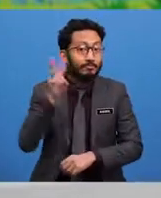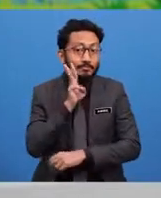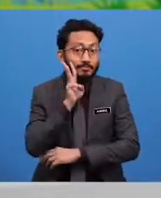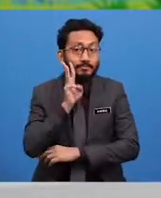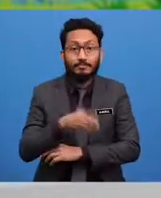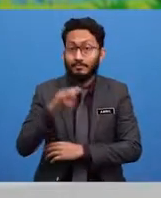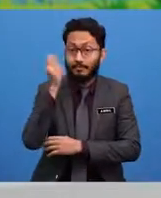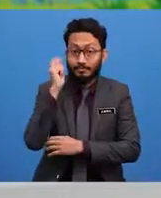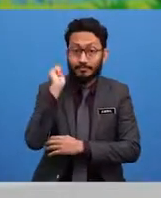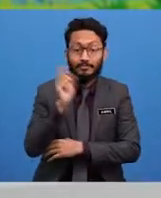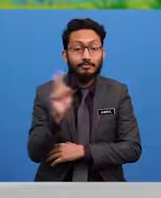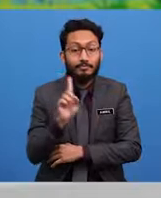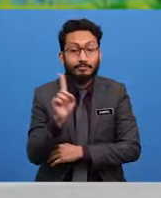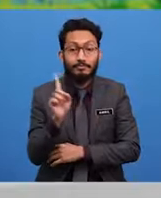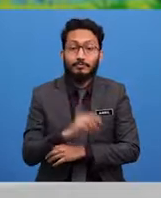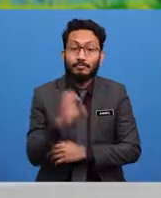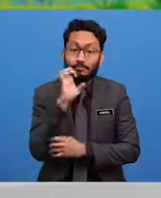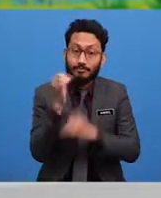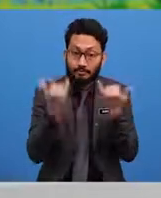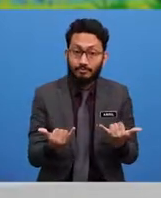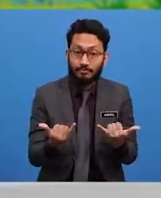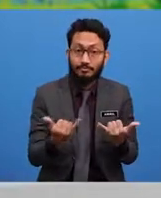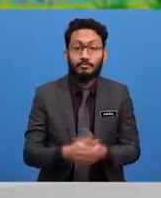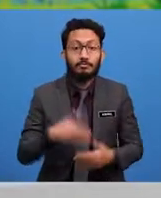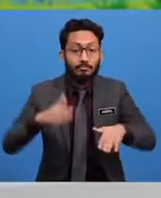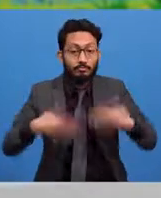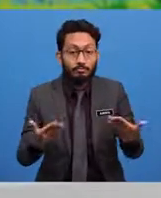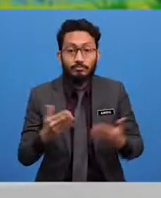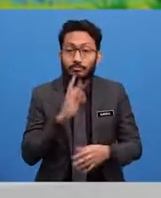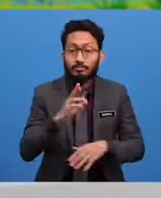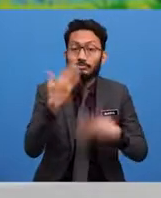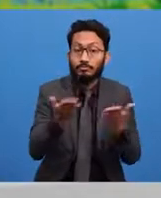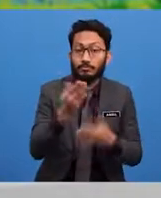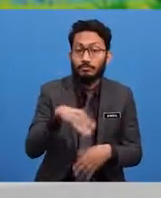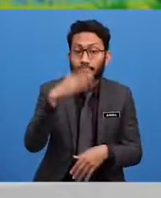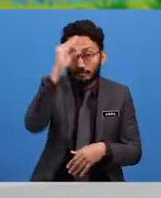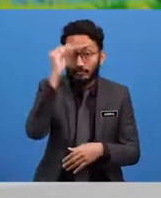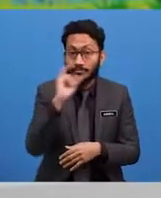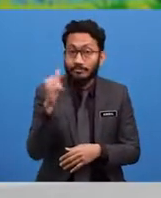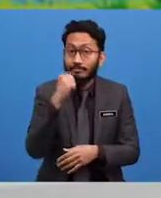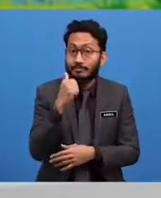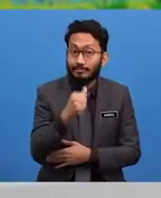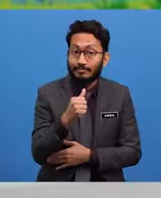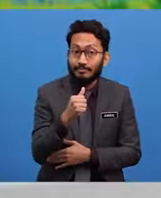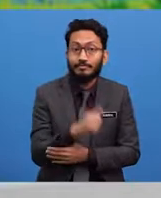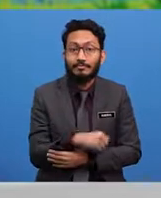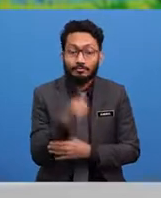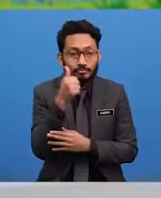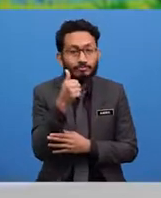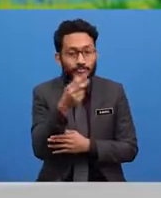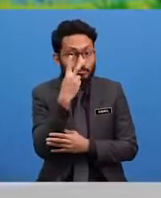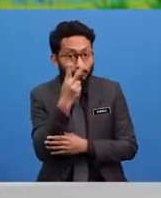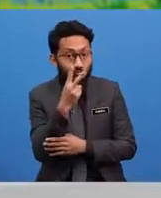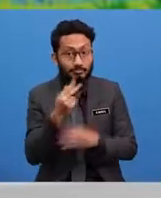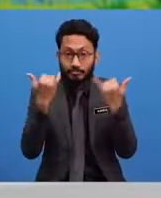now? Well, how are you, boys and girls? It's good to see you here today. I am Mr. D, and